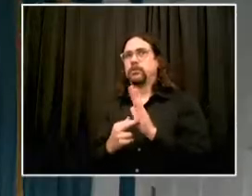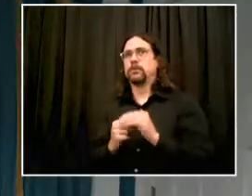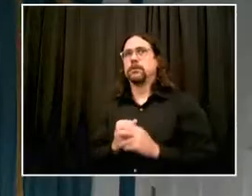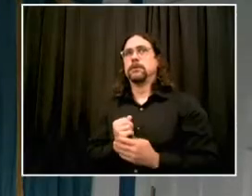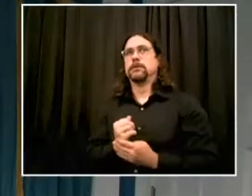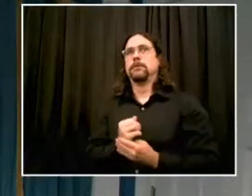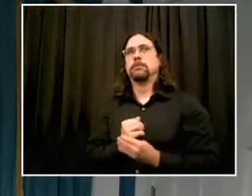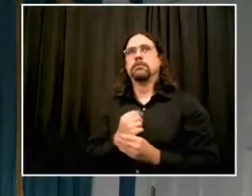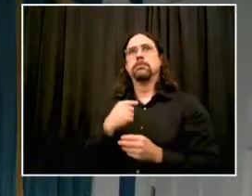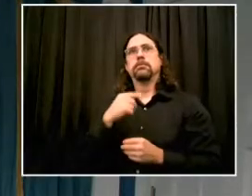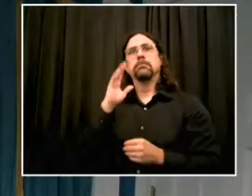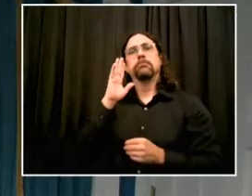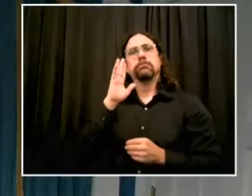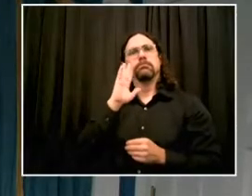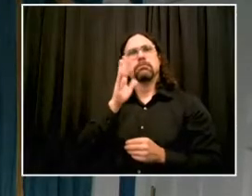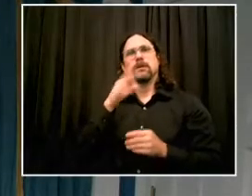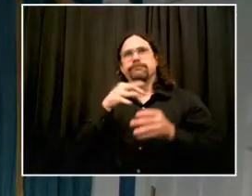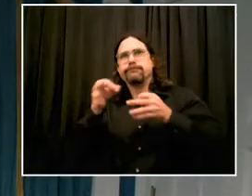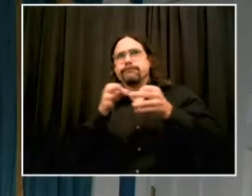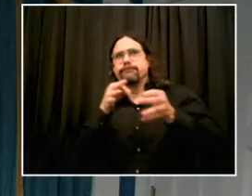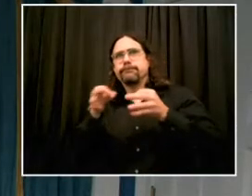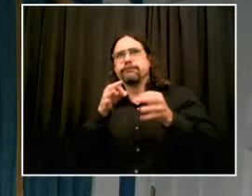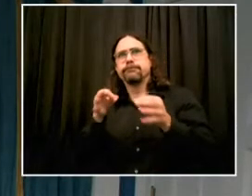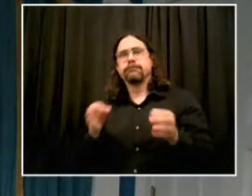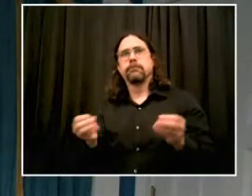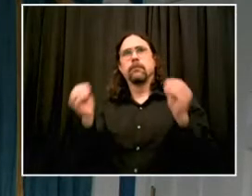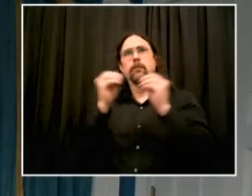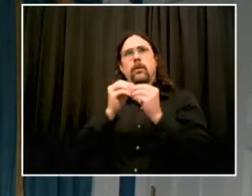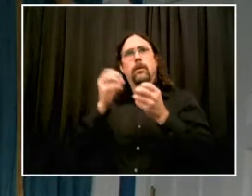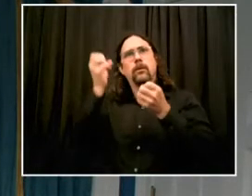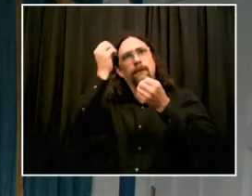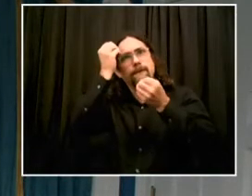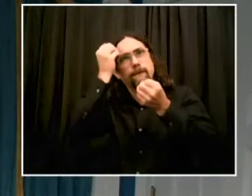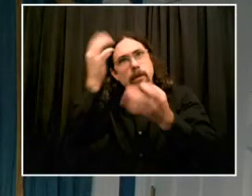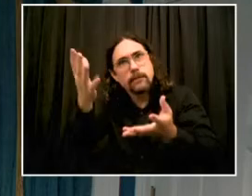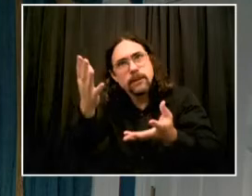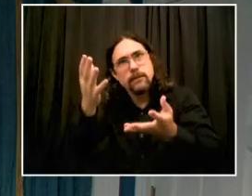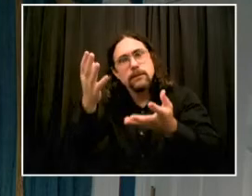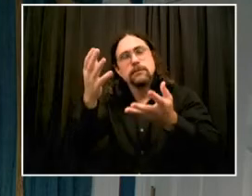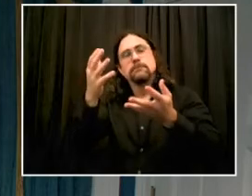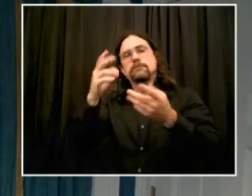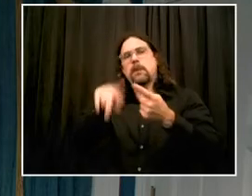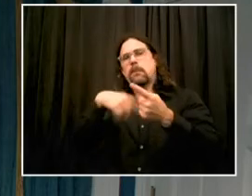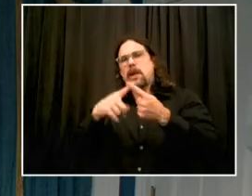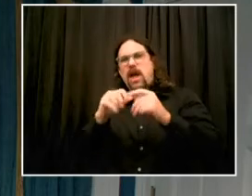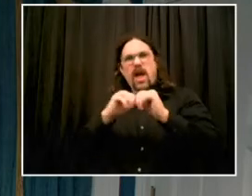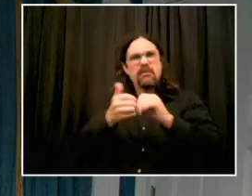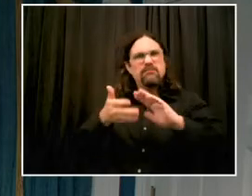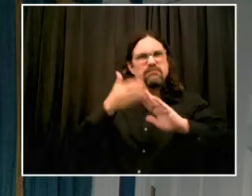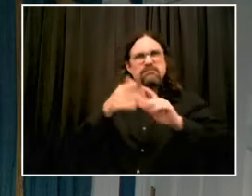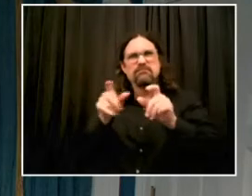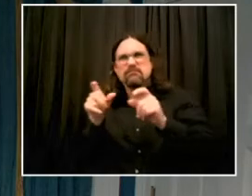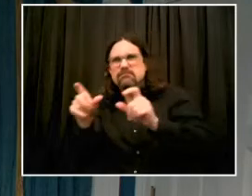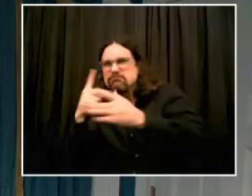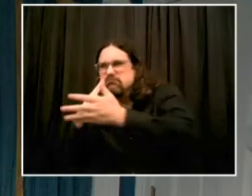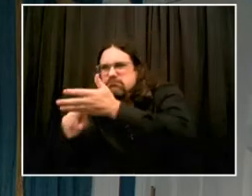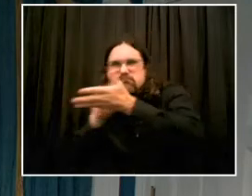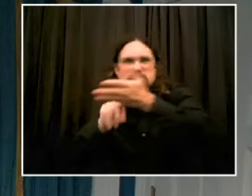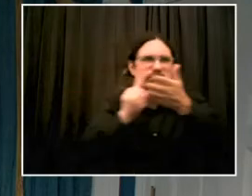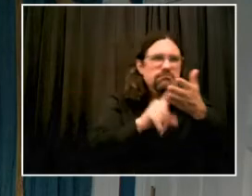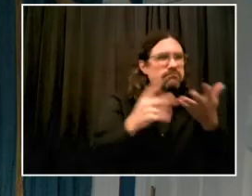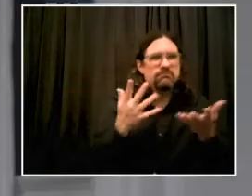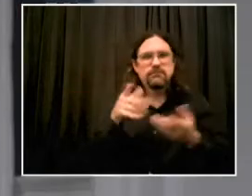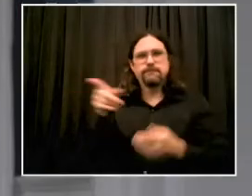Faceto. Thank you, Mr. Mayor. The Sheriff's Office, in coordination with other law enforcement agencies, will